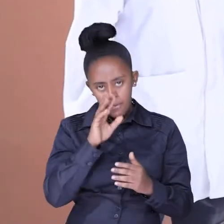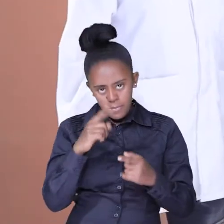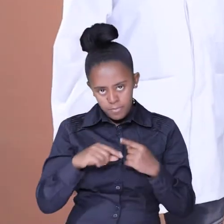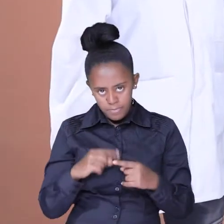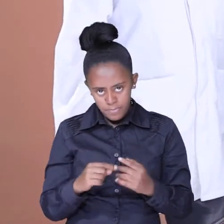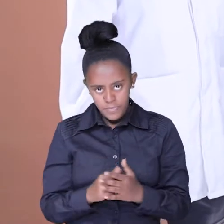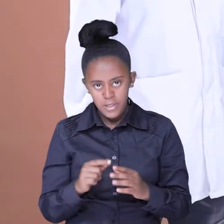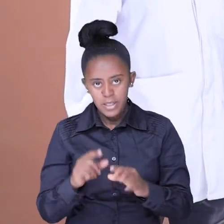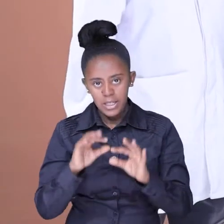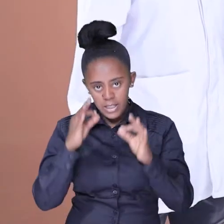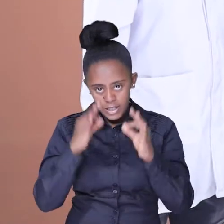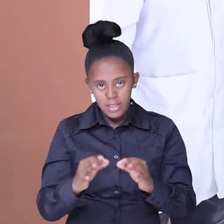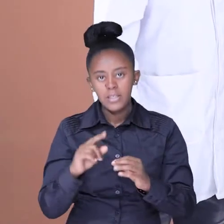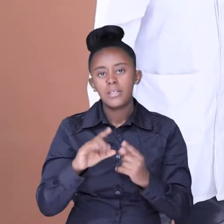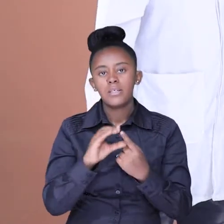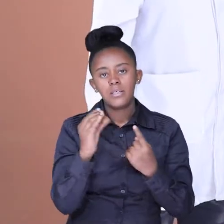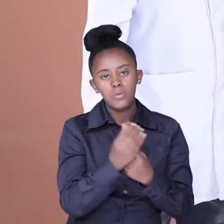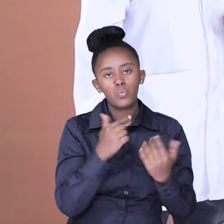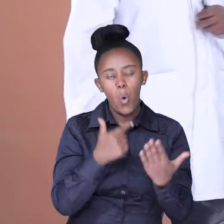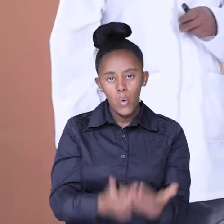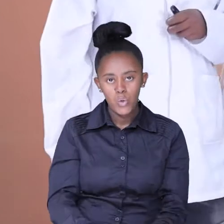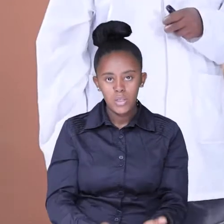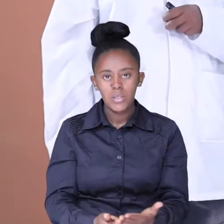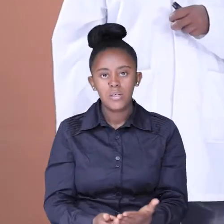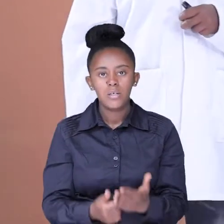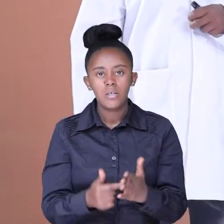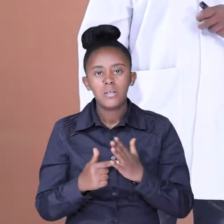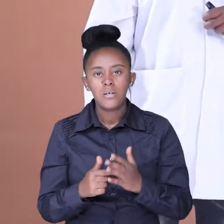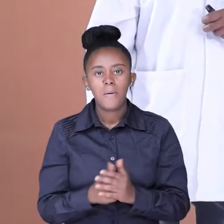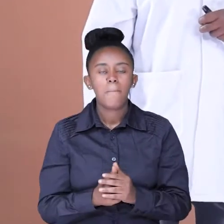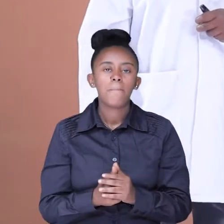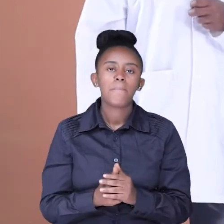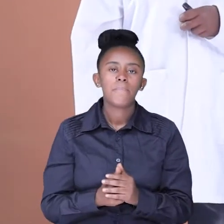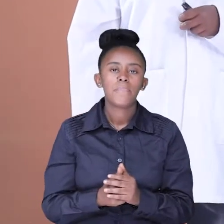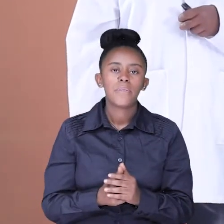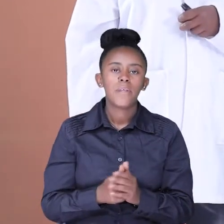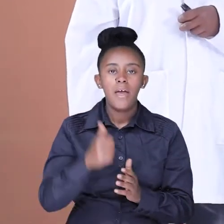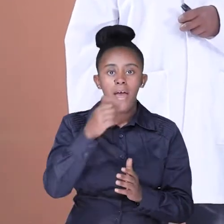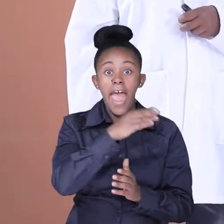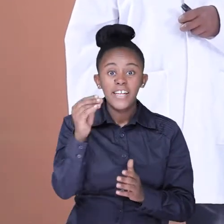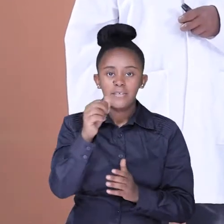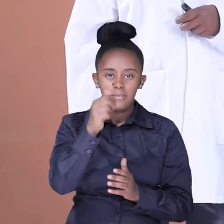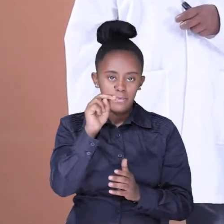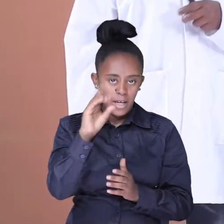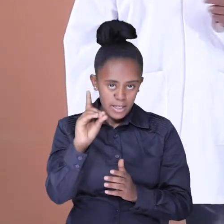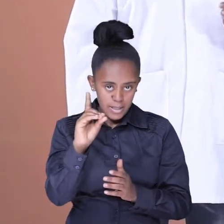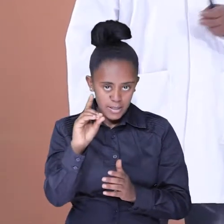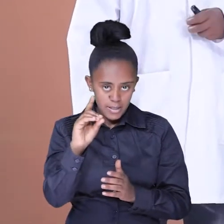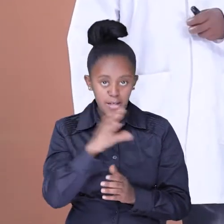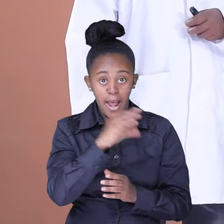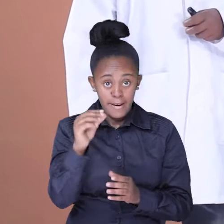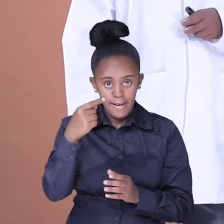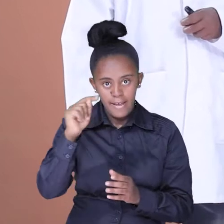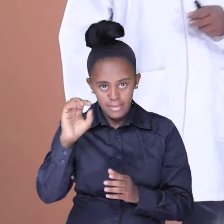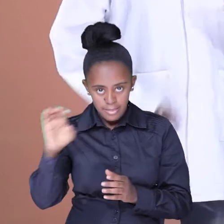is determined by the situation at those inputs. For example, take AND gates. AND